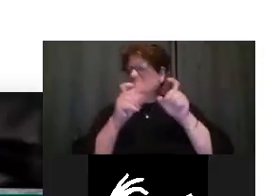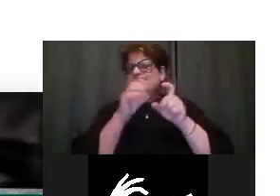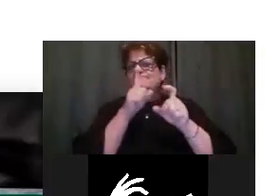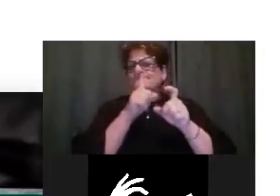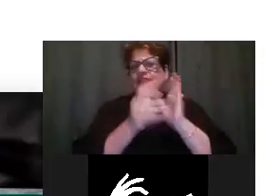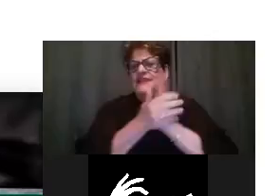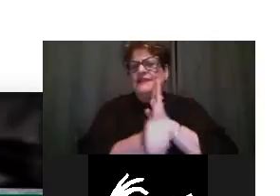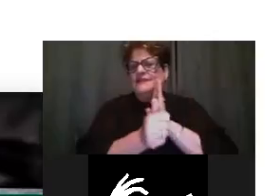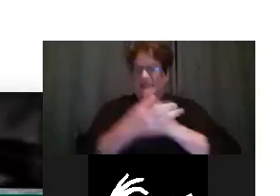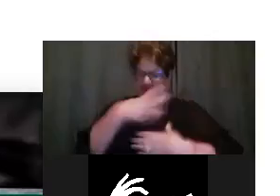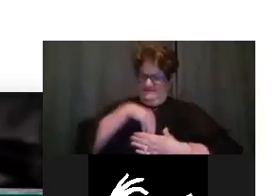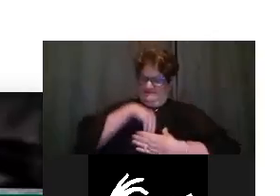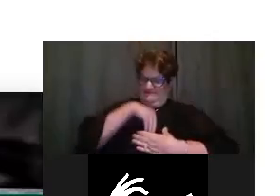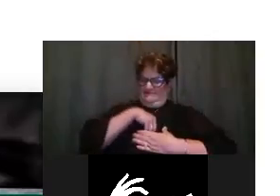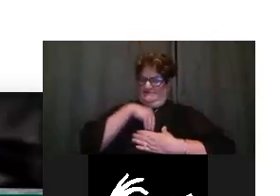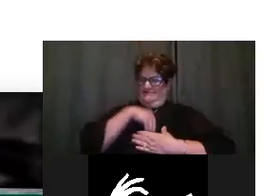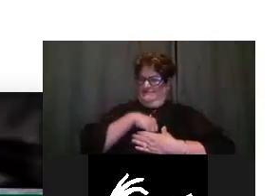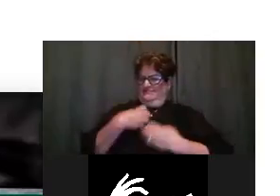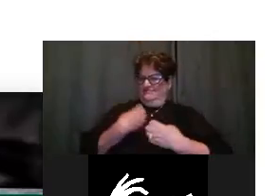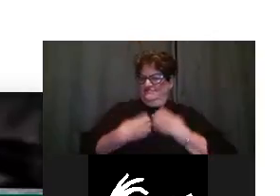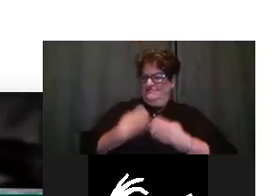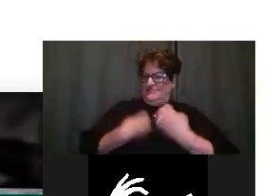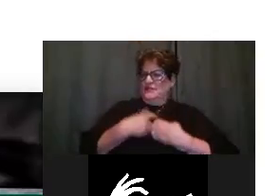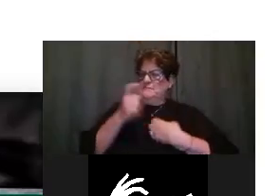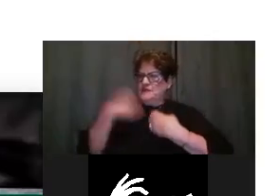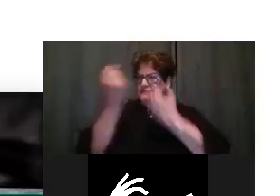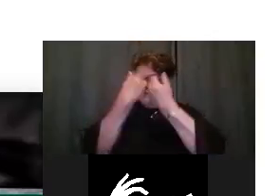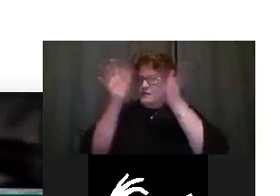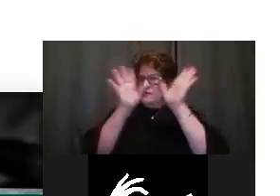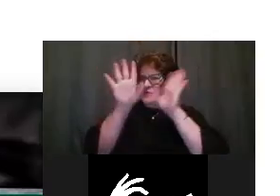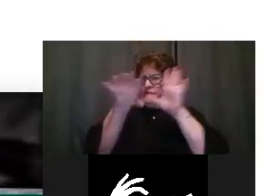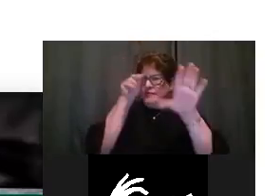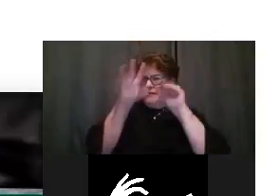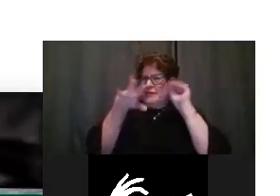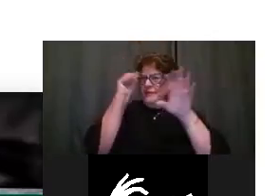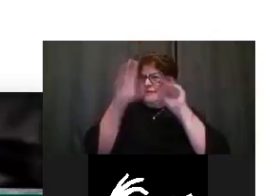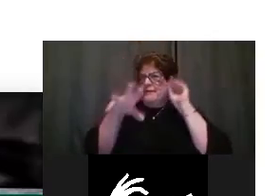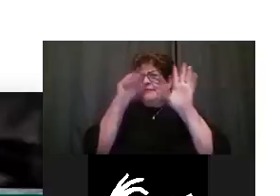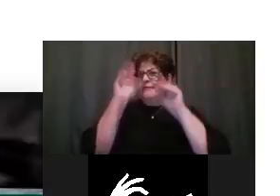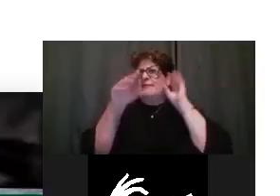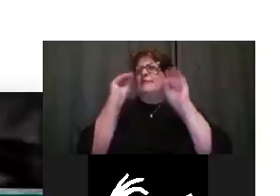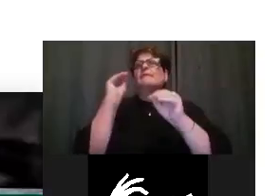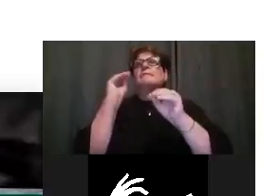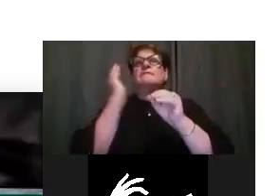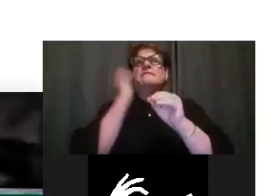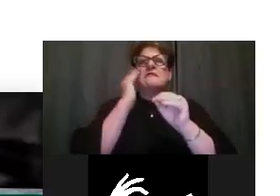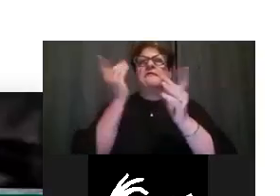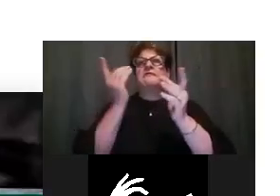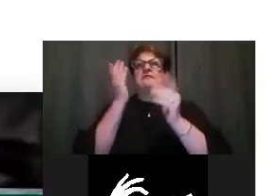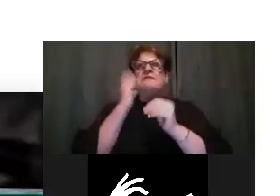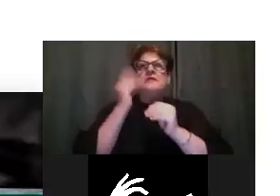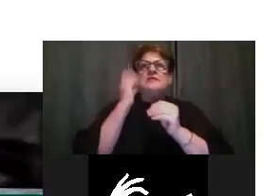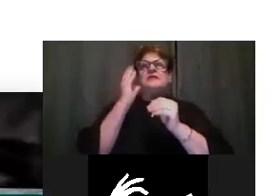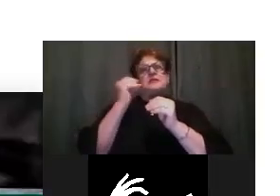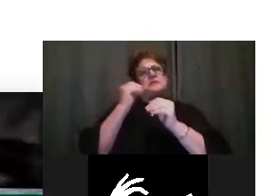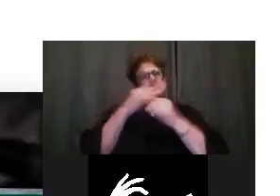being open to new knowledge and experiences. You are ready to assess yourself. You're accepting your limitations, the